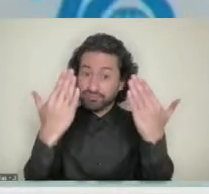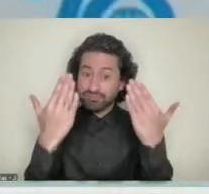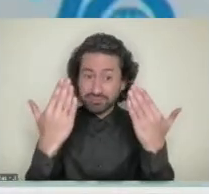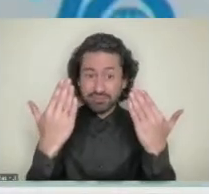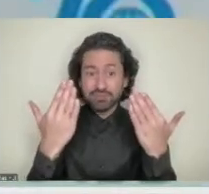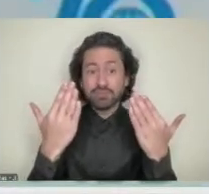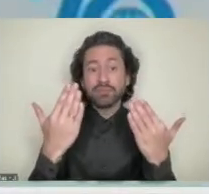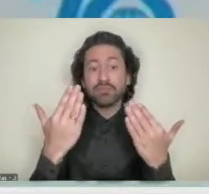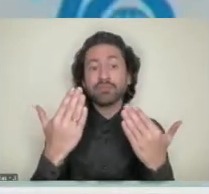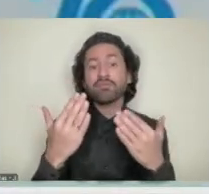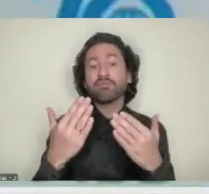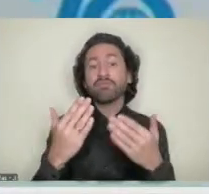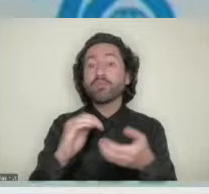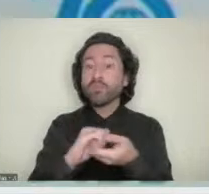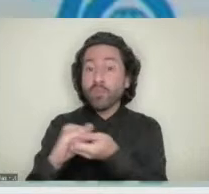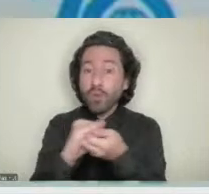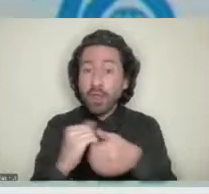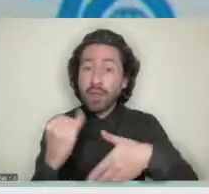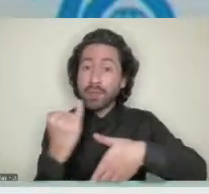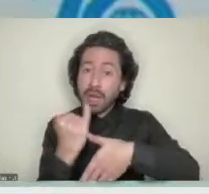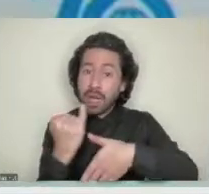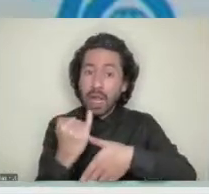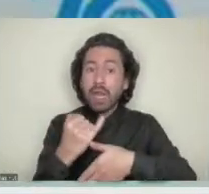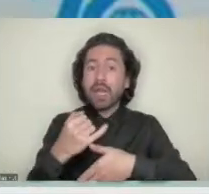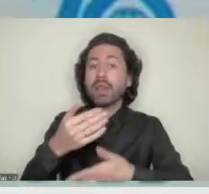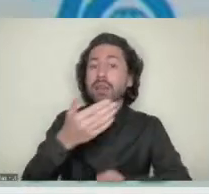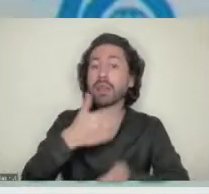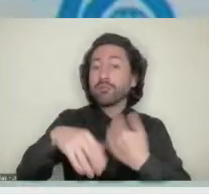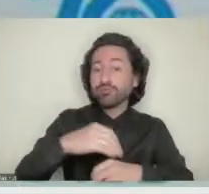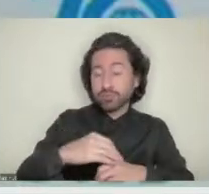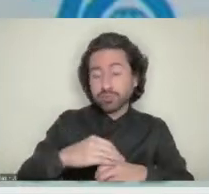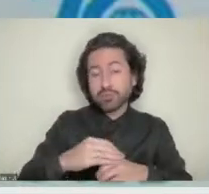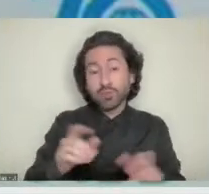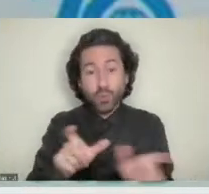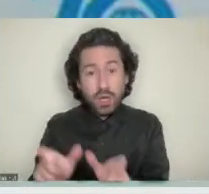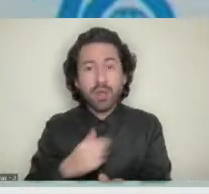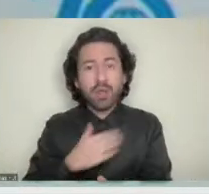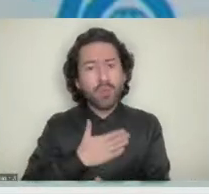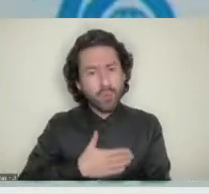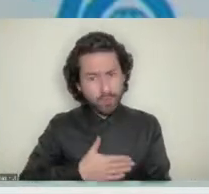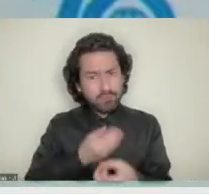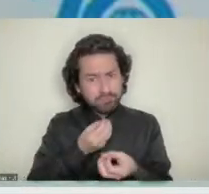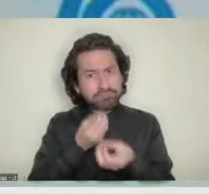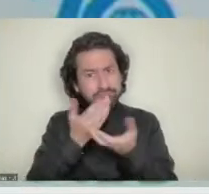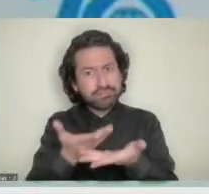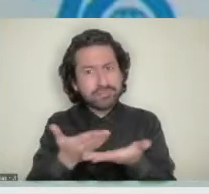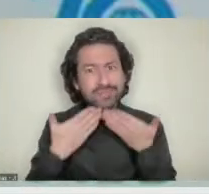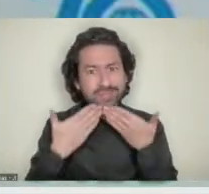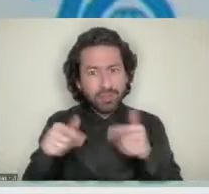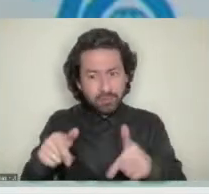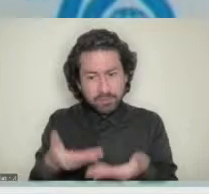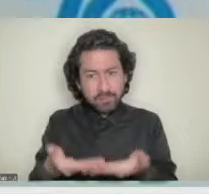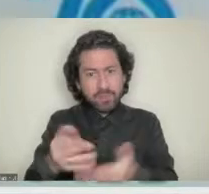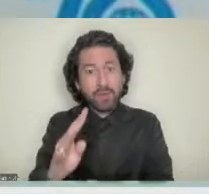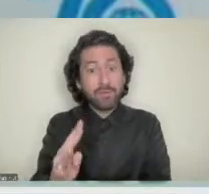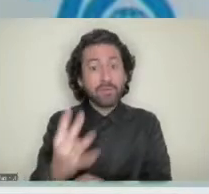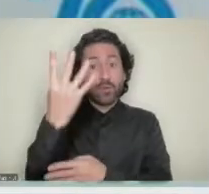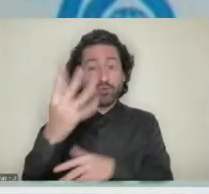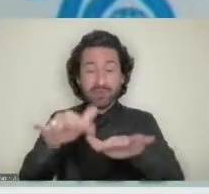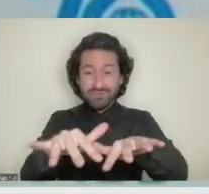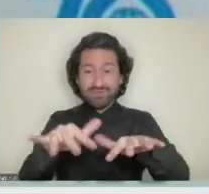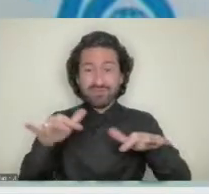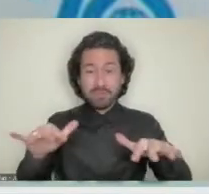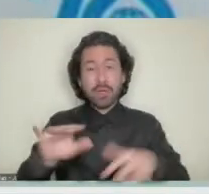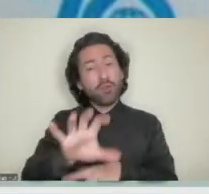Cordial greetings from the Ibero-American Social Security Organization. I want to express my thanks for the invitation to this